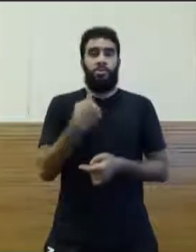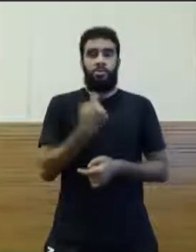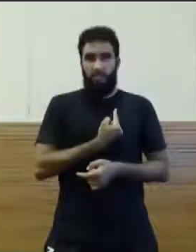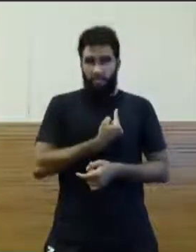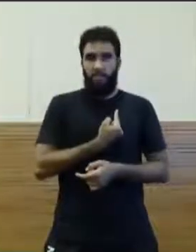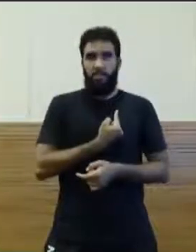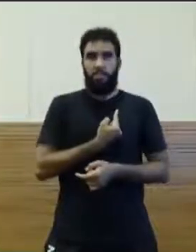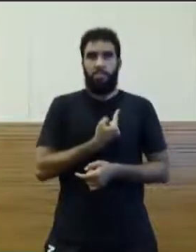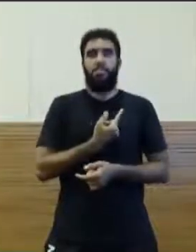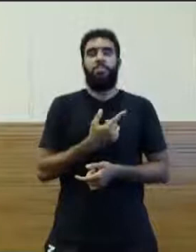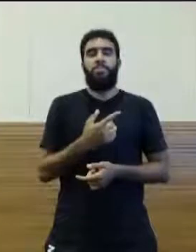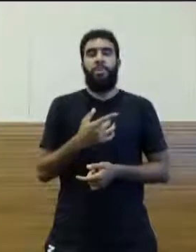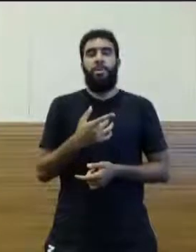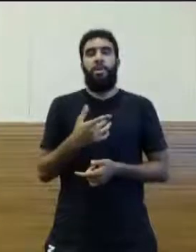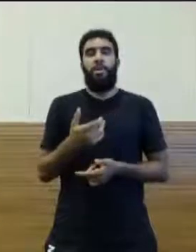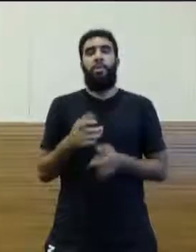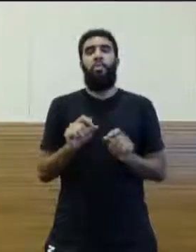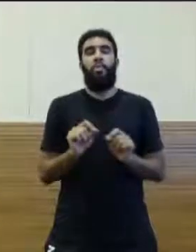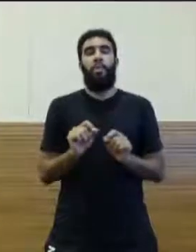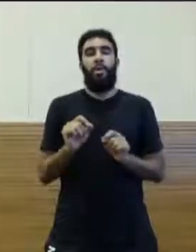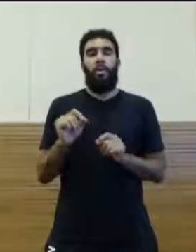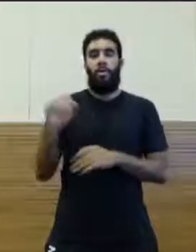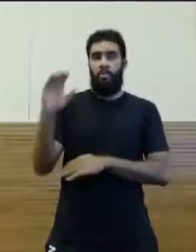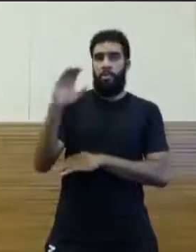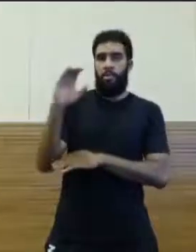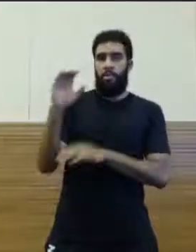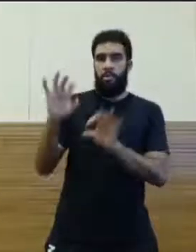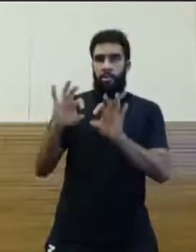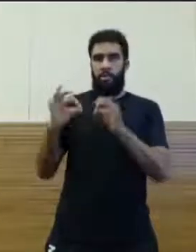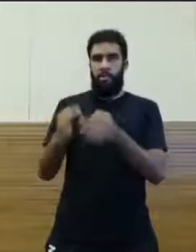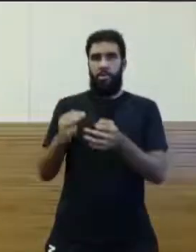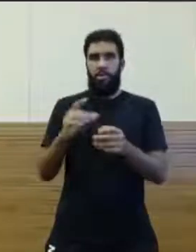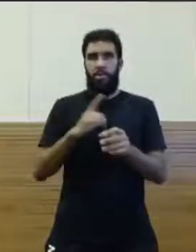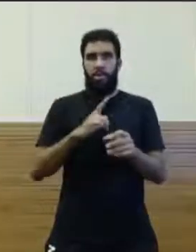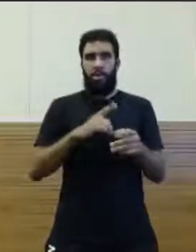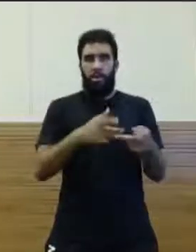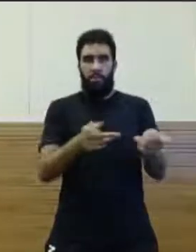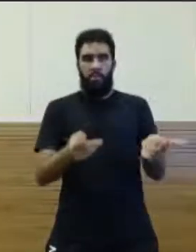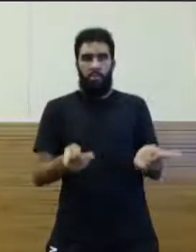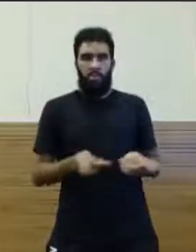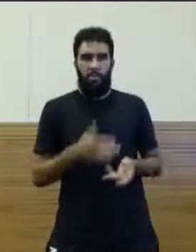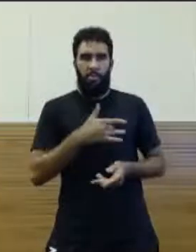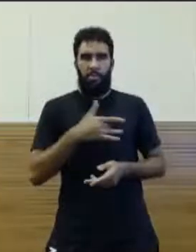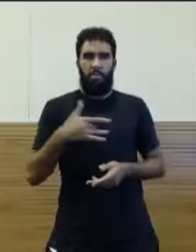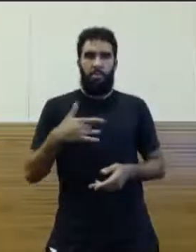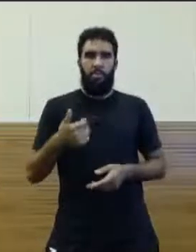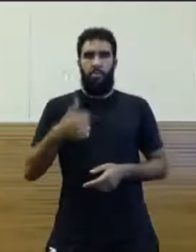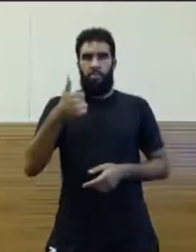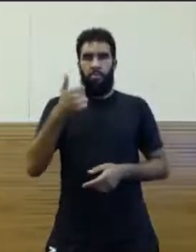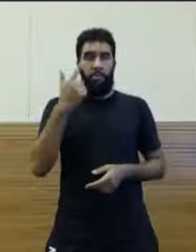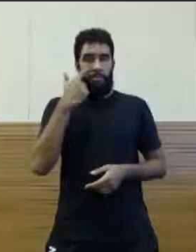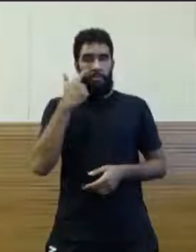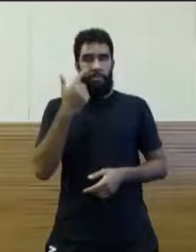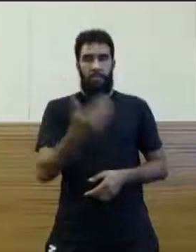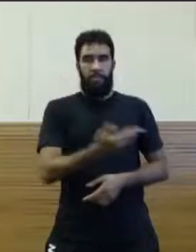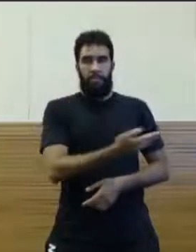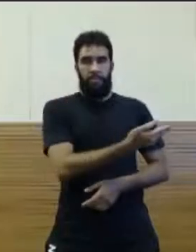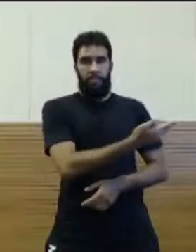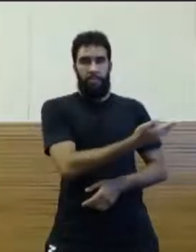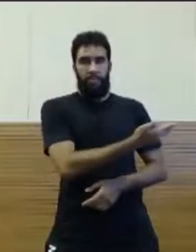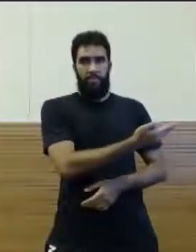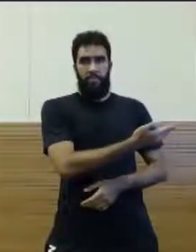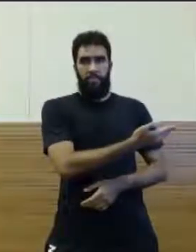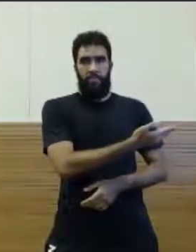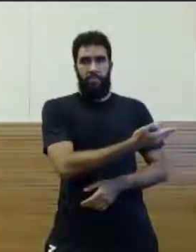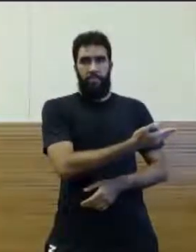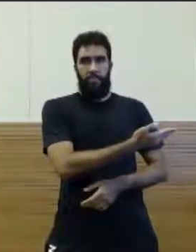end in what would be the healthy dish of the Colombian family. This is the healthy dish